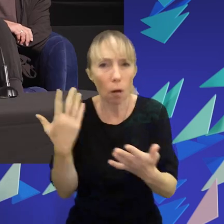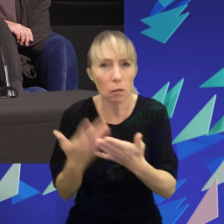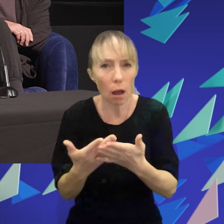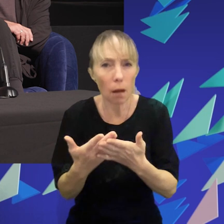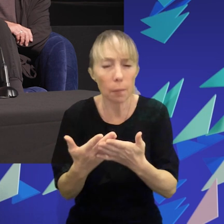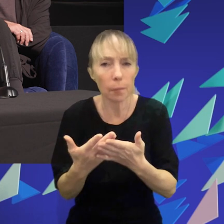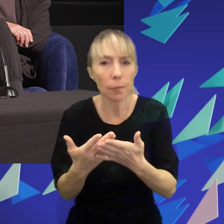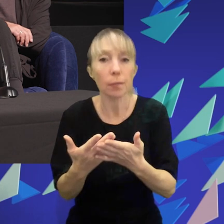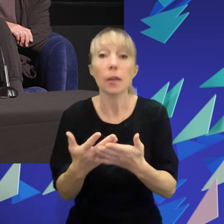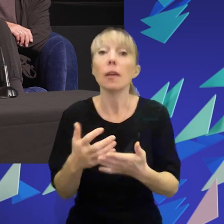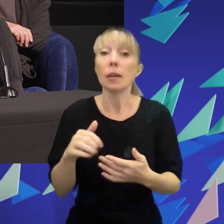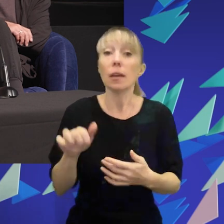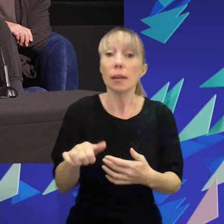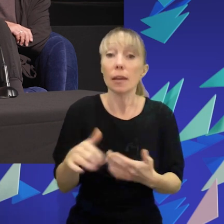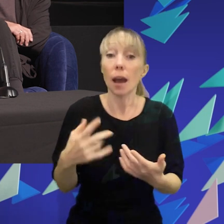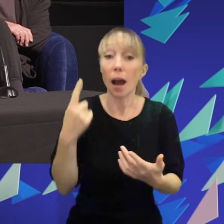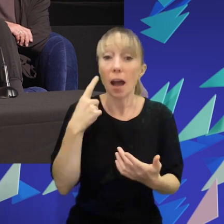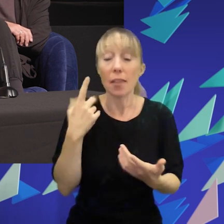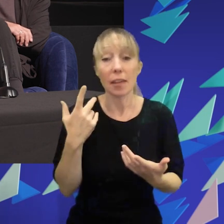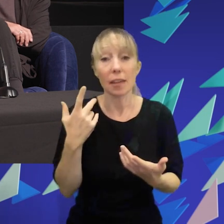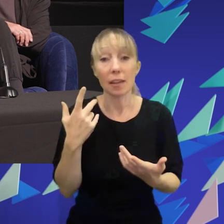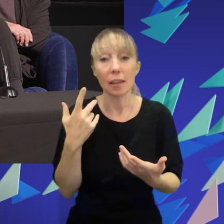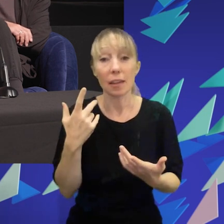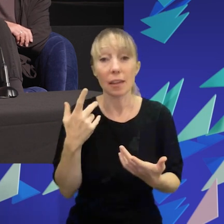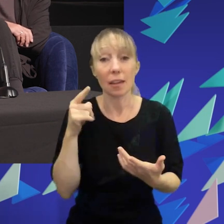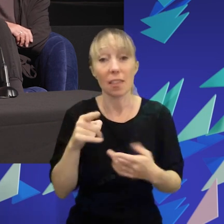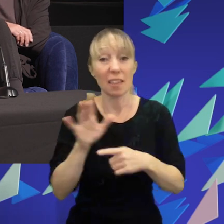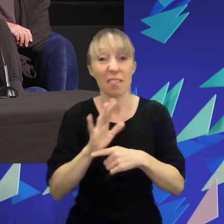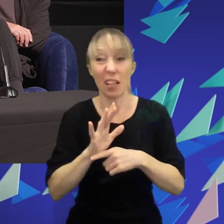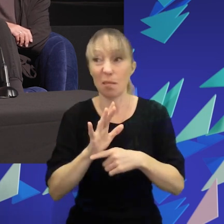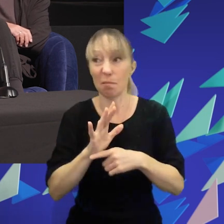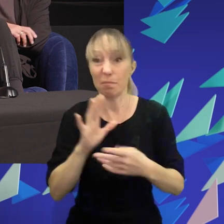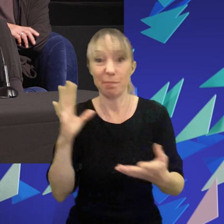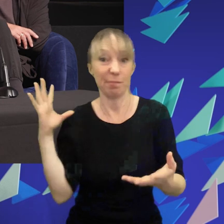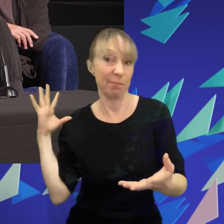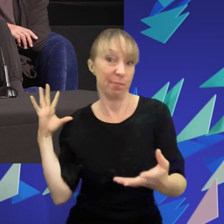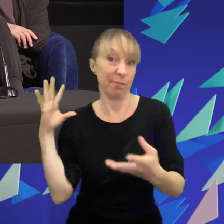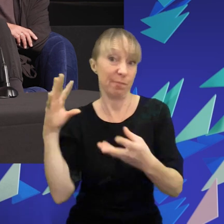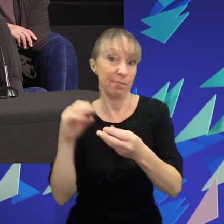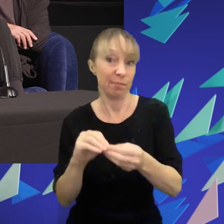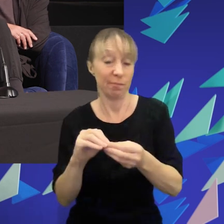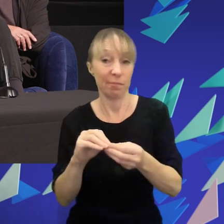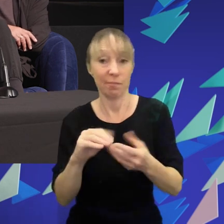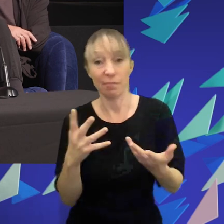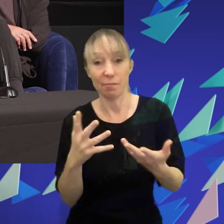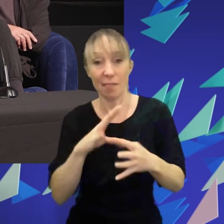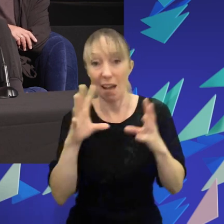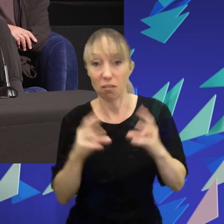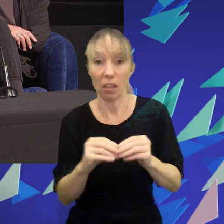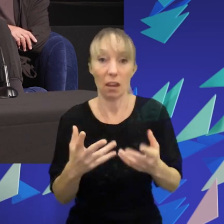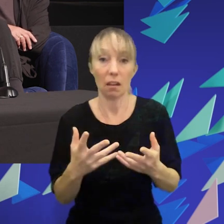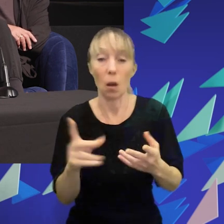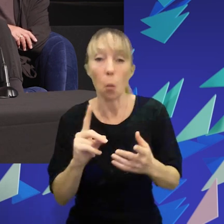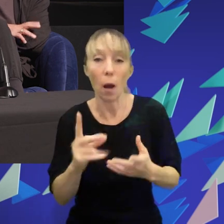I think in this film I put everything that I got now, and I think what I got now is what I have been getting